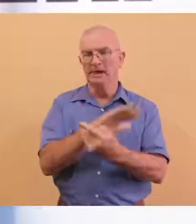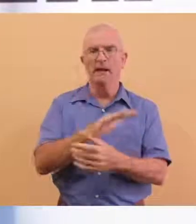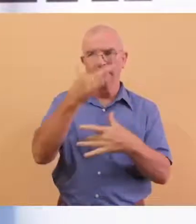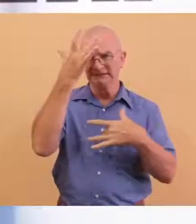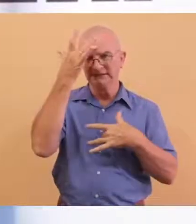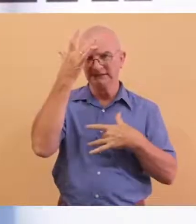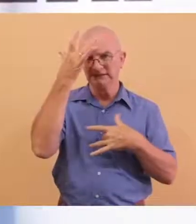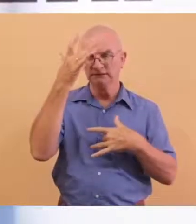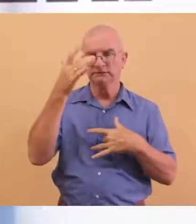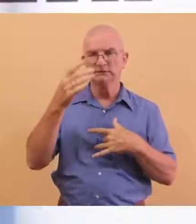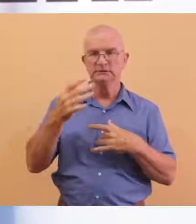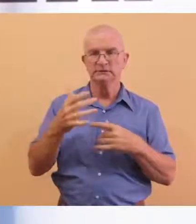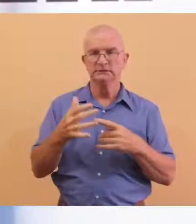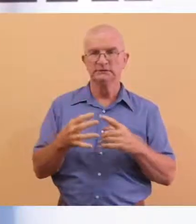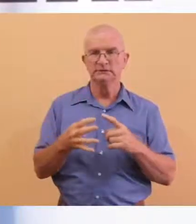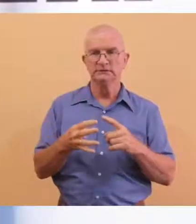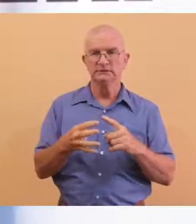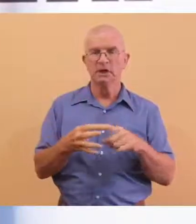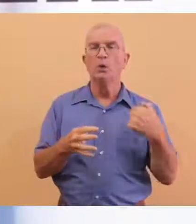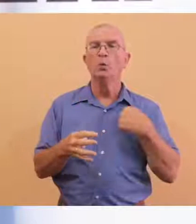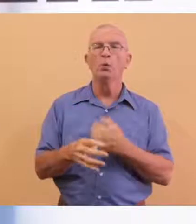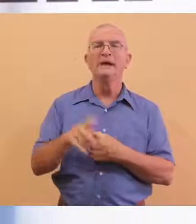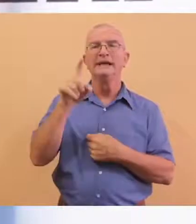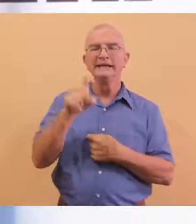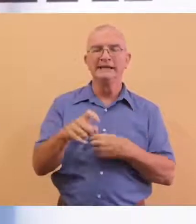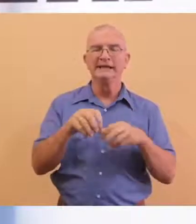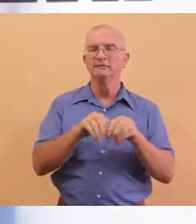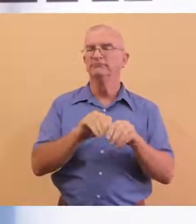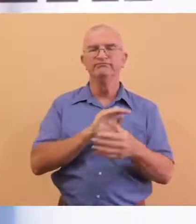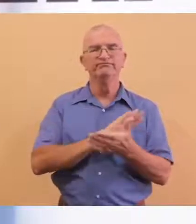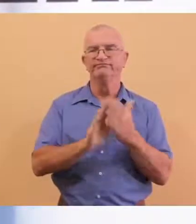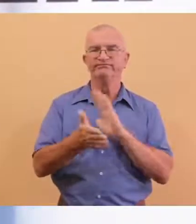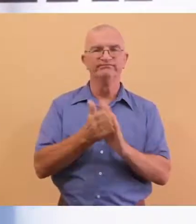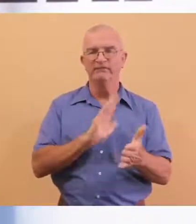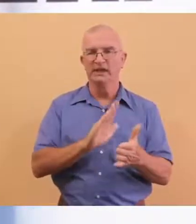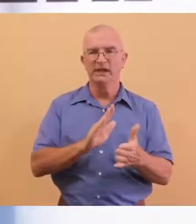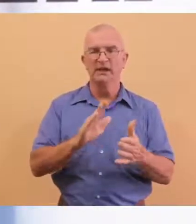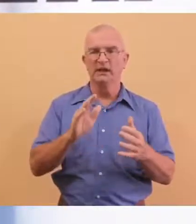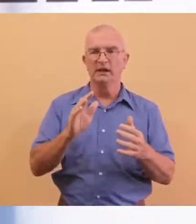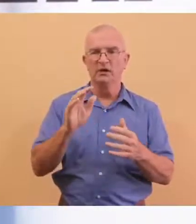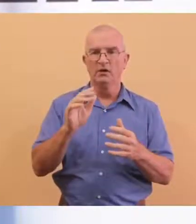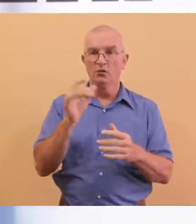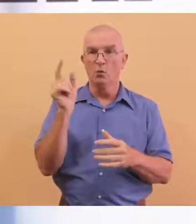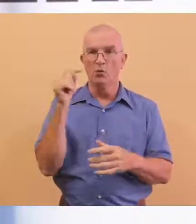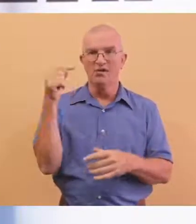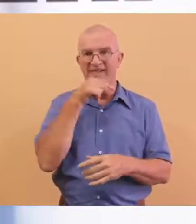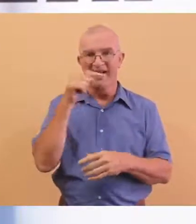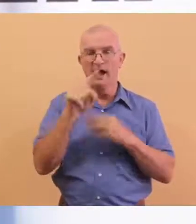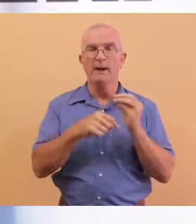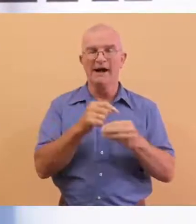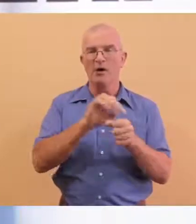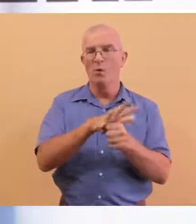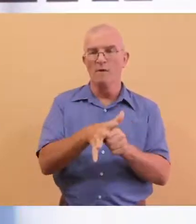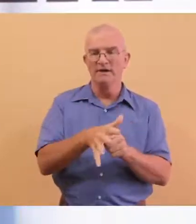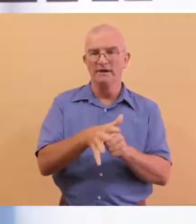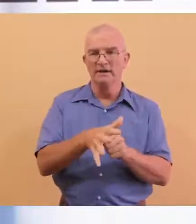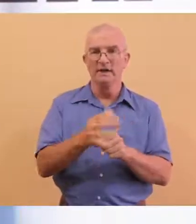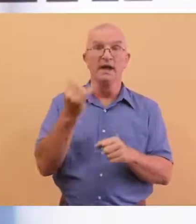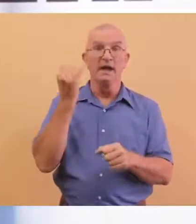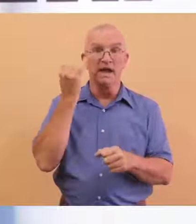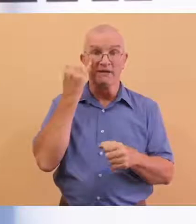the disease. We need to dispel these myths if we are going to break the back of the